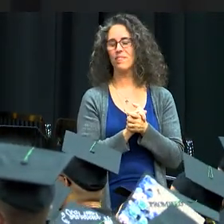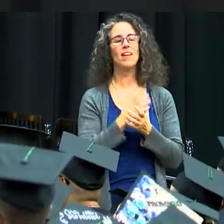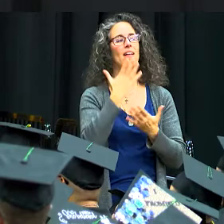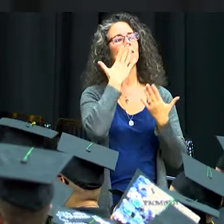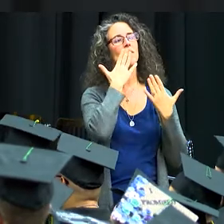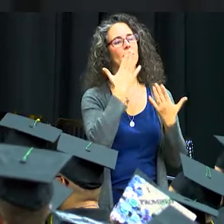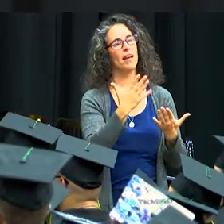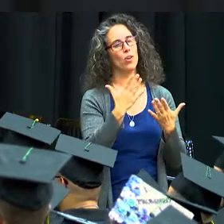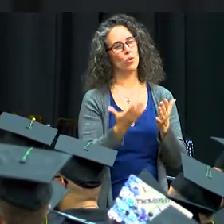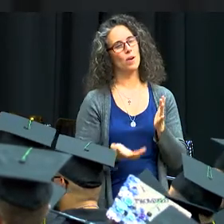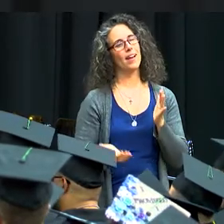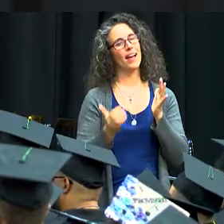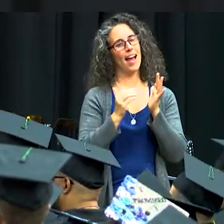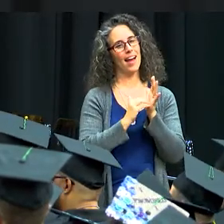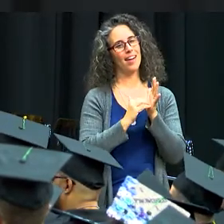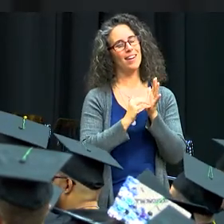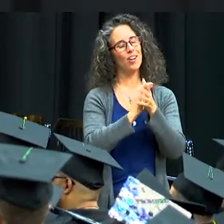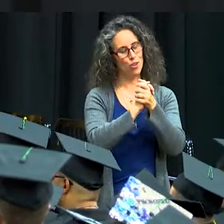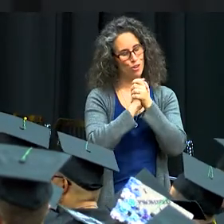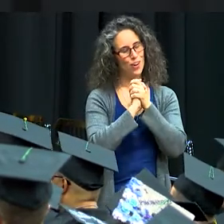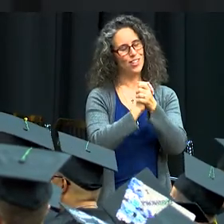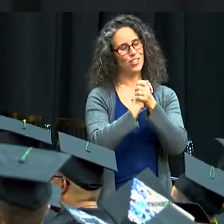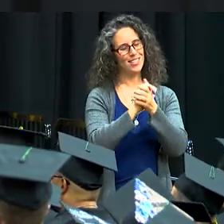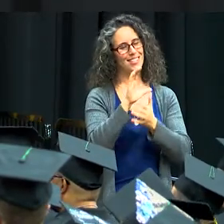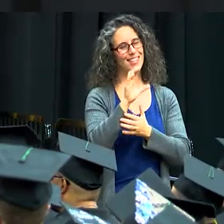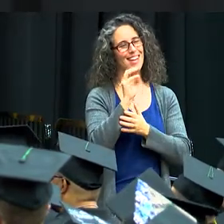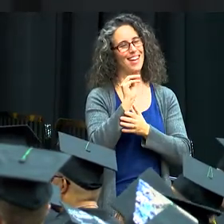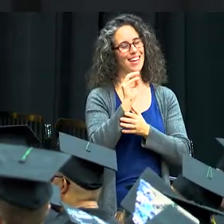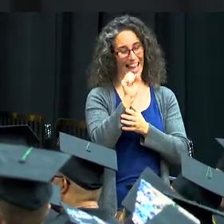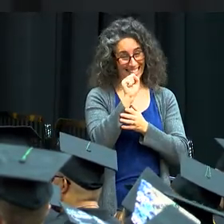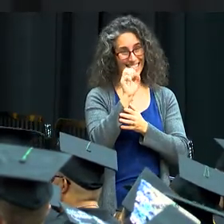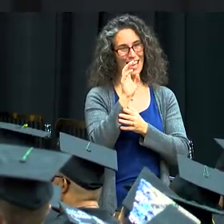Thank you again, and congratulations, CSM Class of 2020.